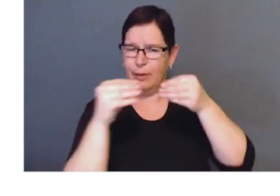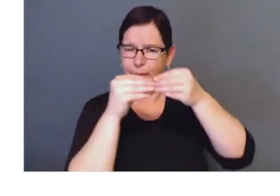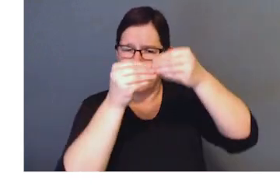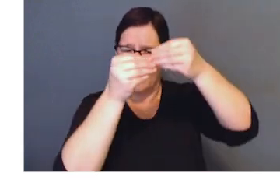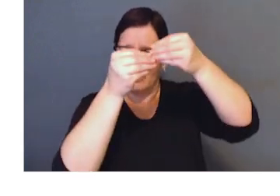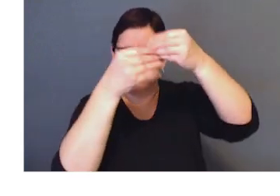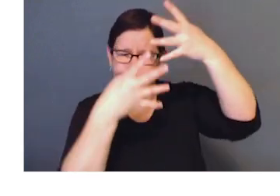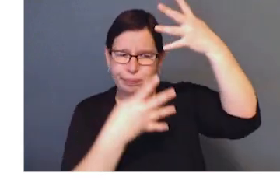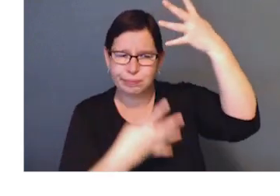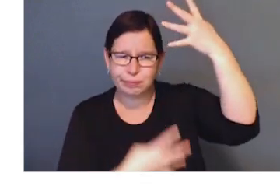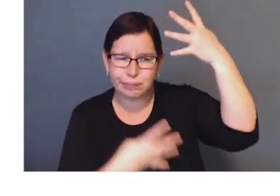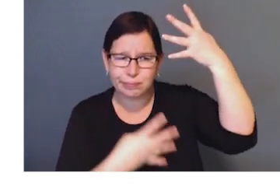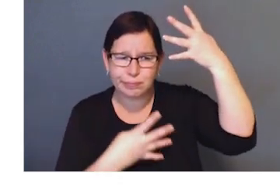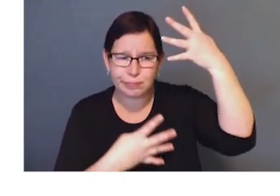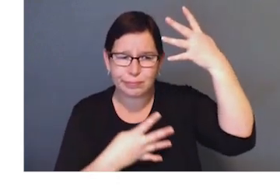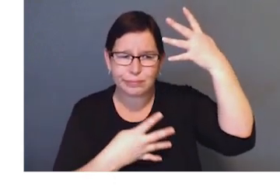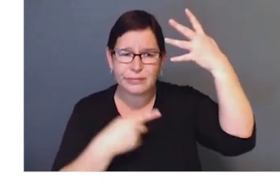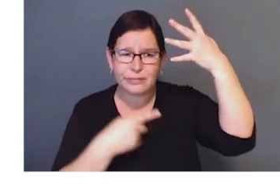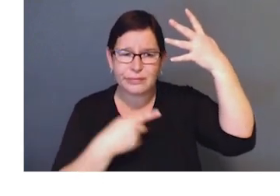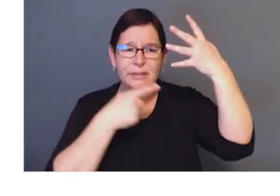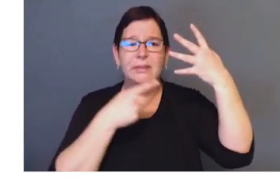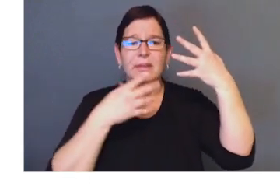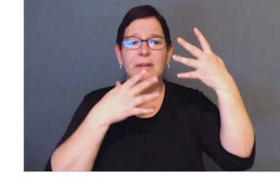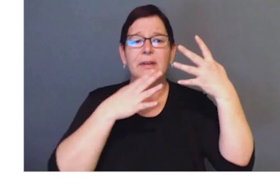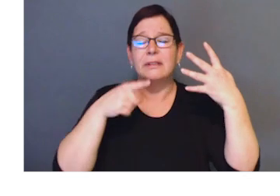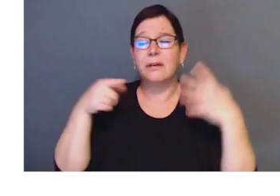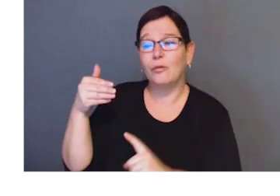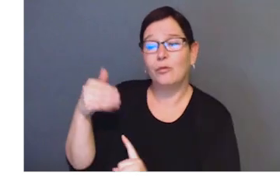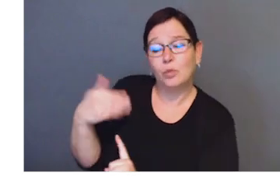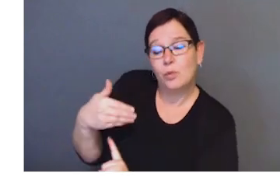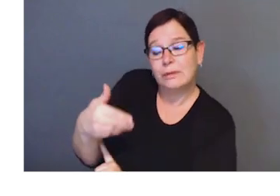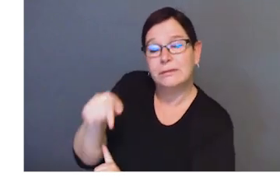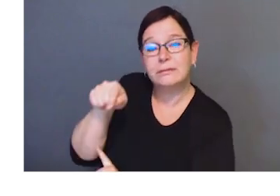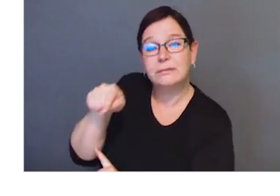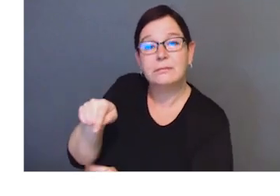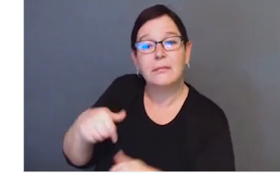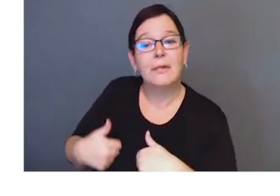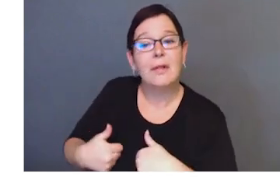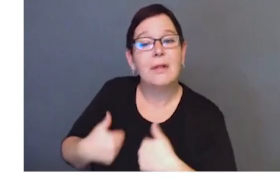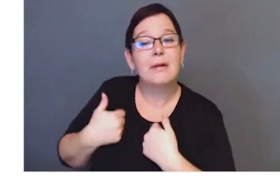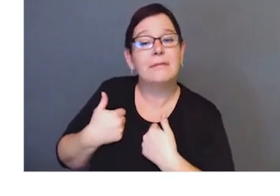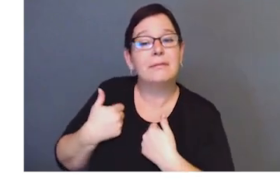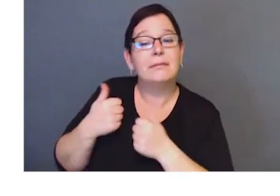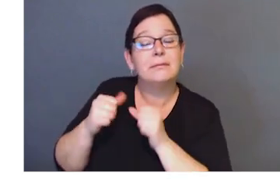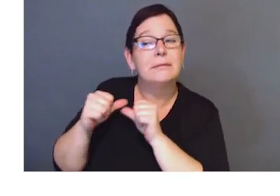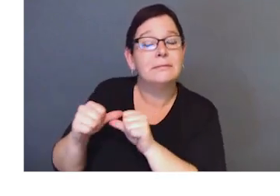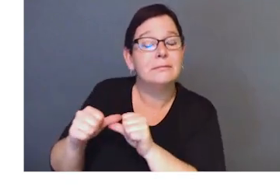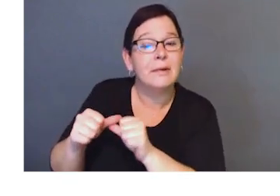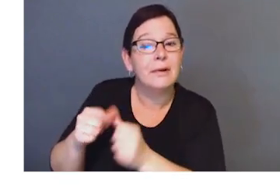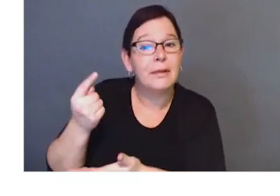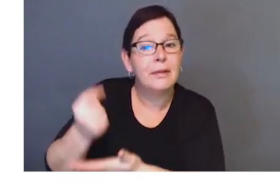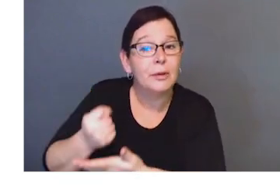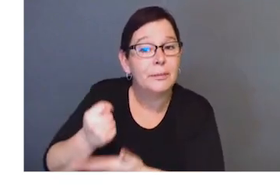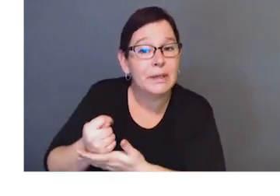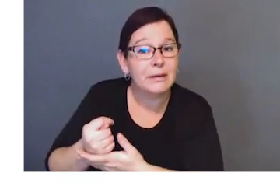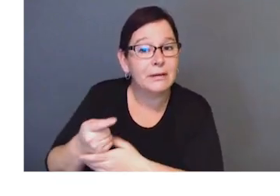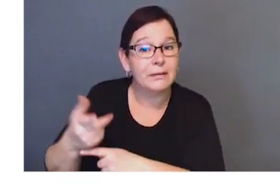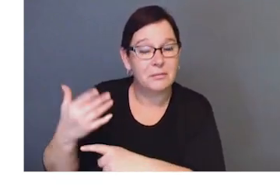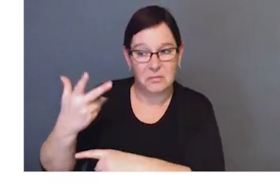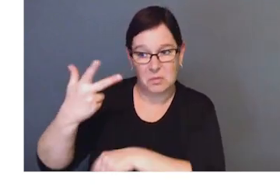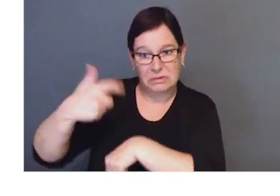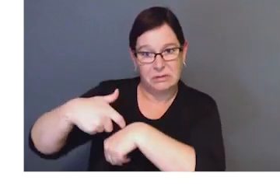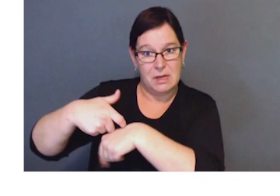life-sustaining therapy was reduced from 3 times a week to 2 for a total of at least 14 hours per